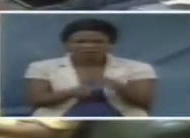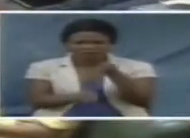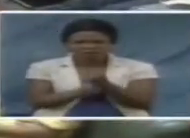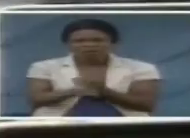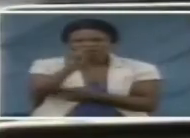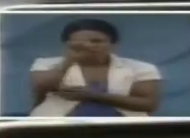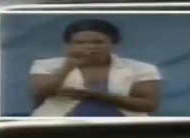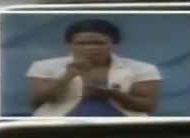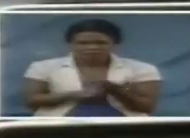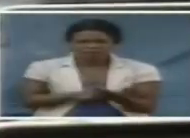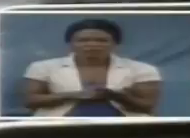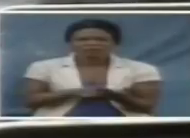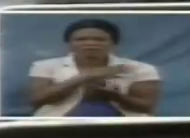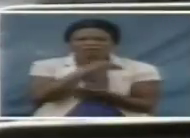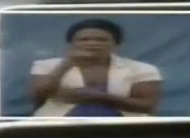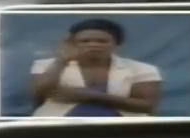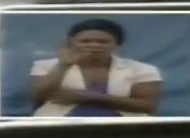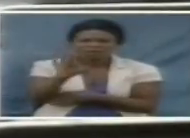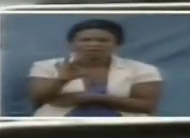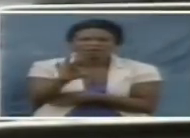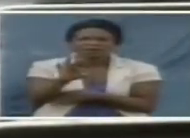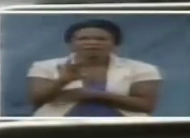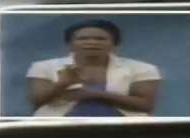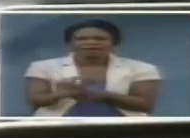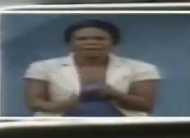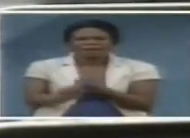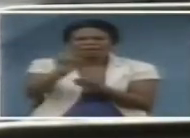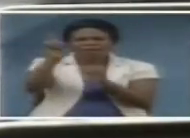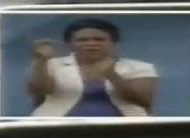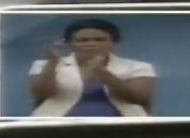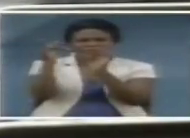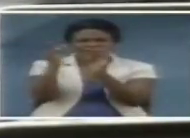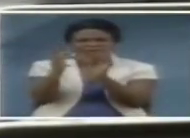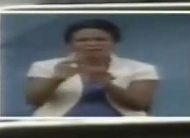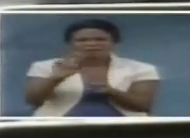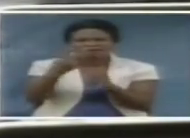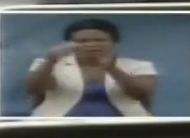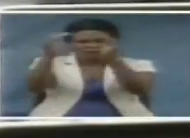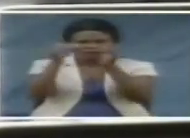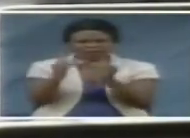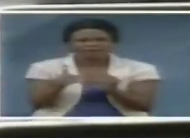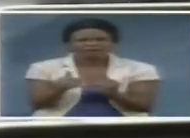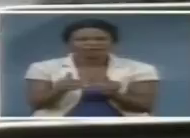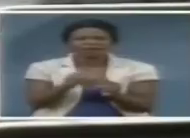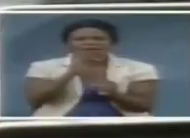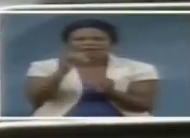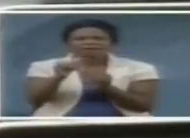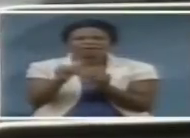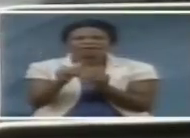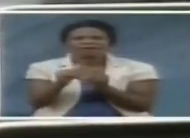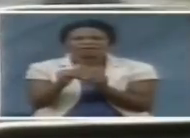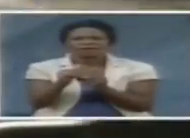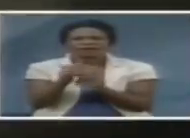construction of 1,009 towers under the second phase of the unserved